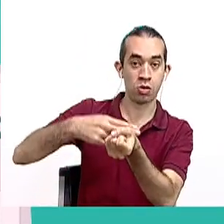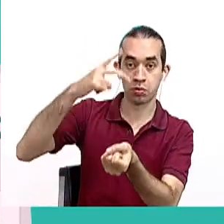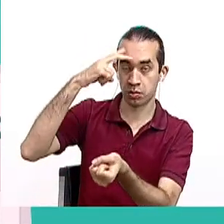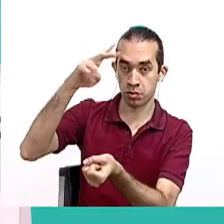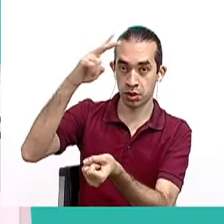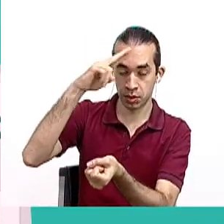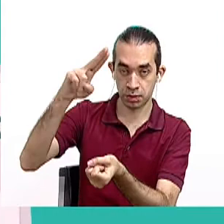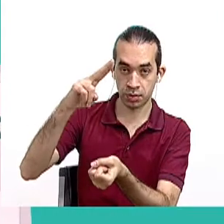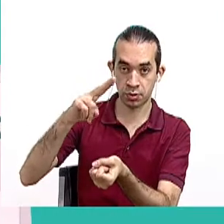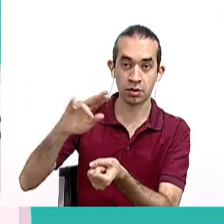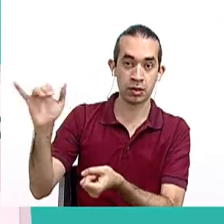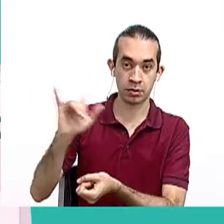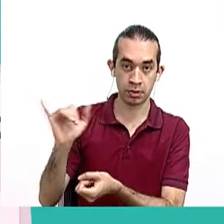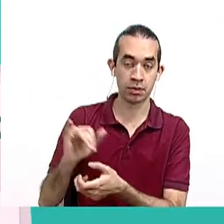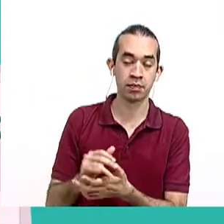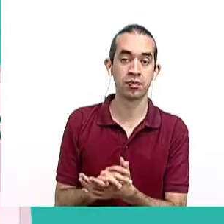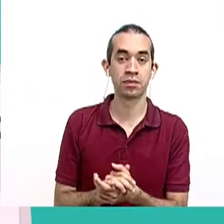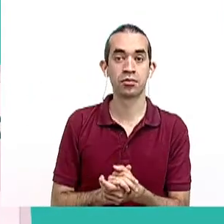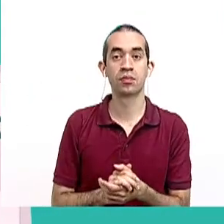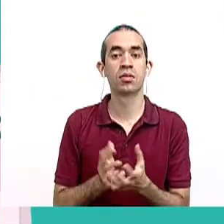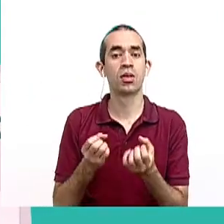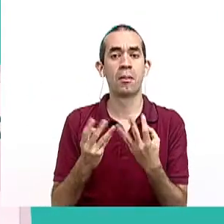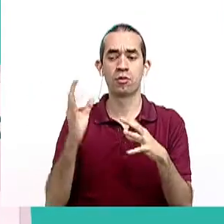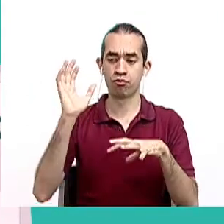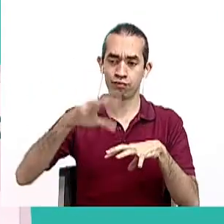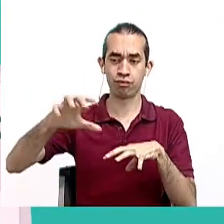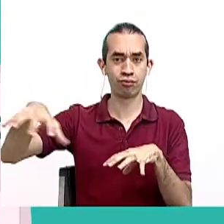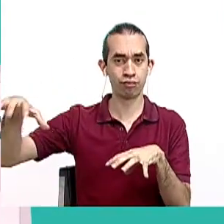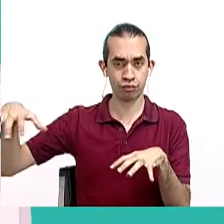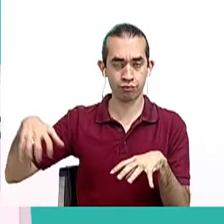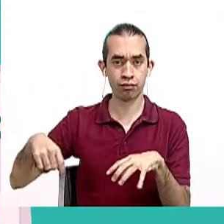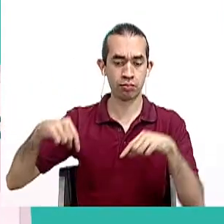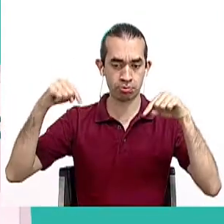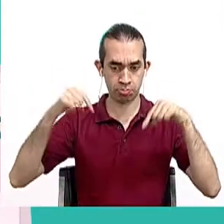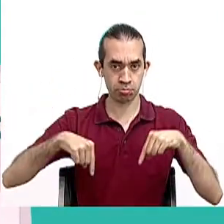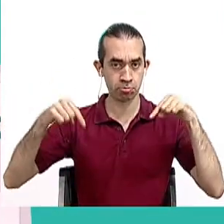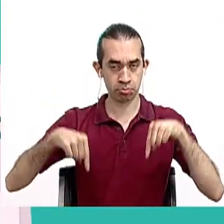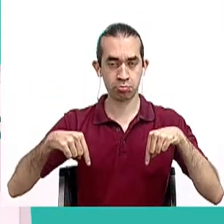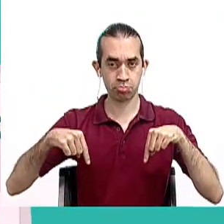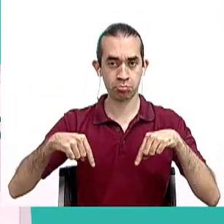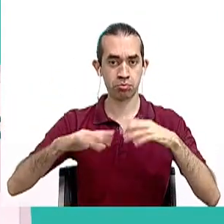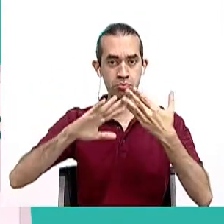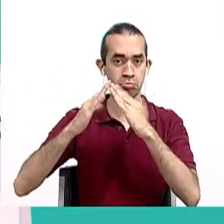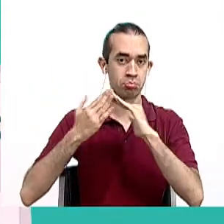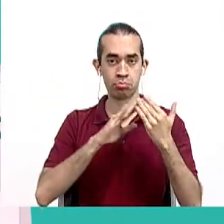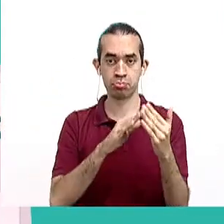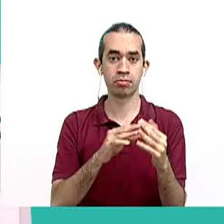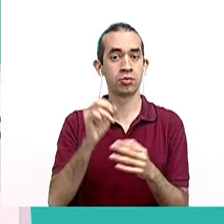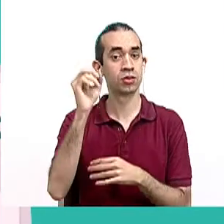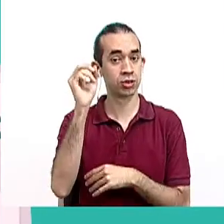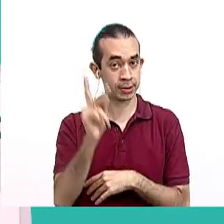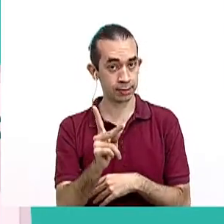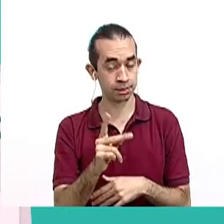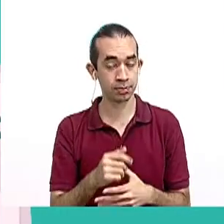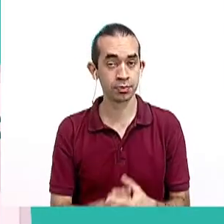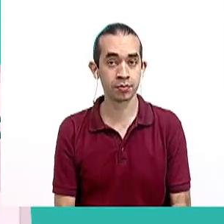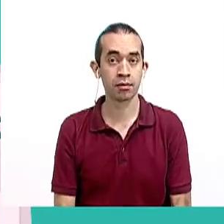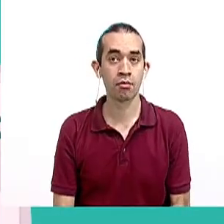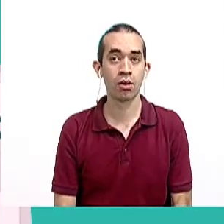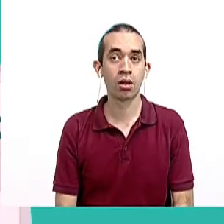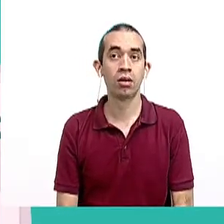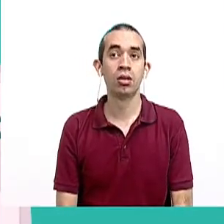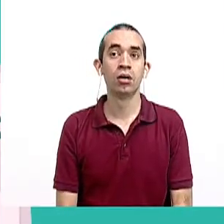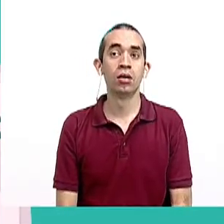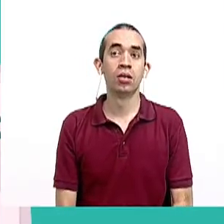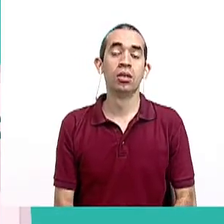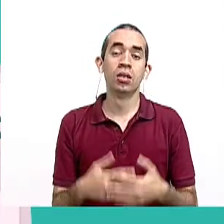Mexico too. Okay, so we have many places around this town, okay? So it's